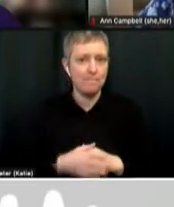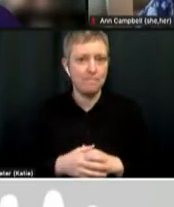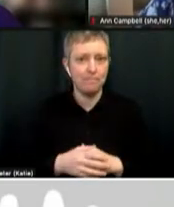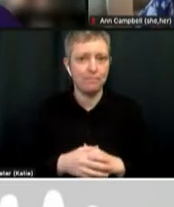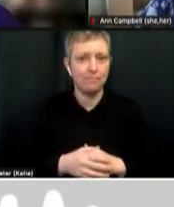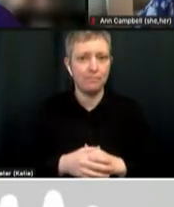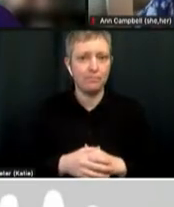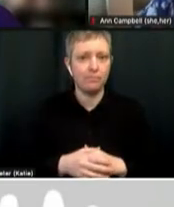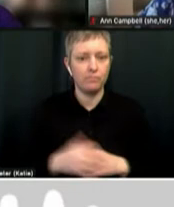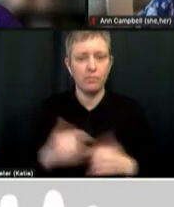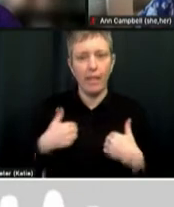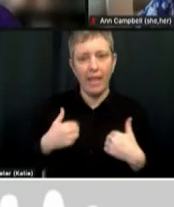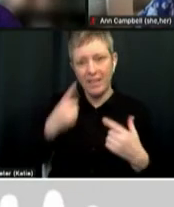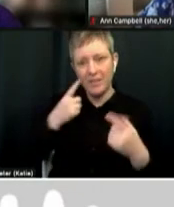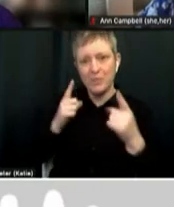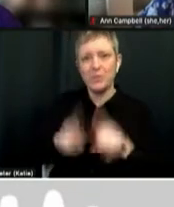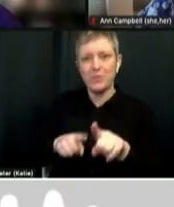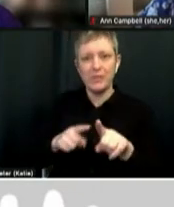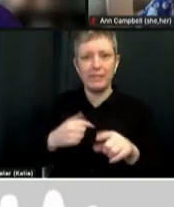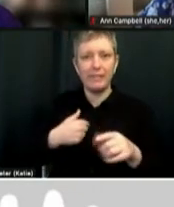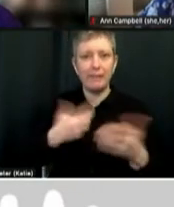just don't know where to go from here.